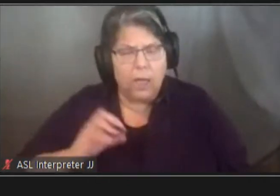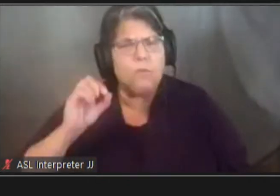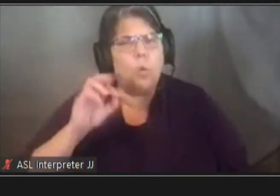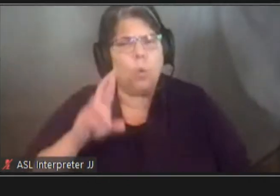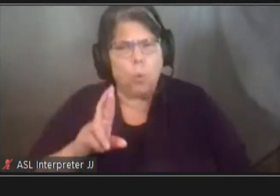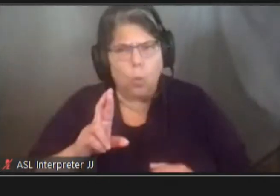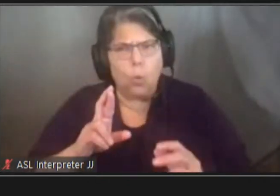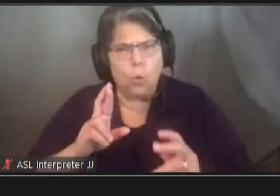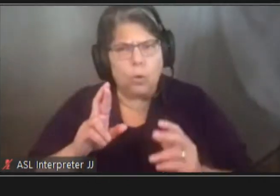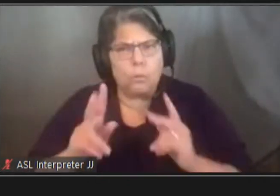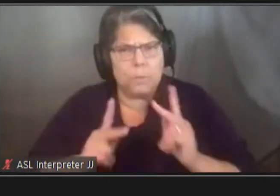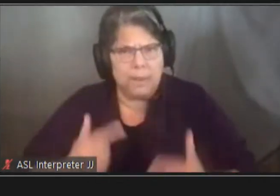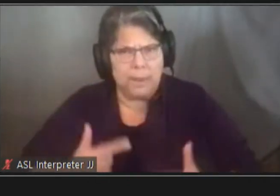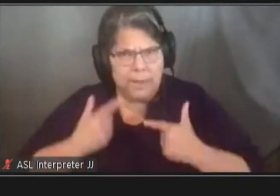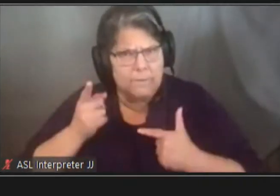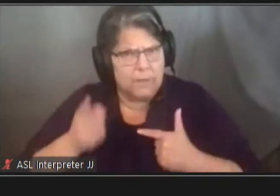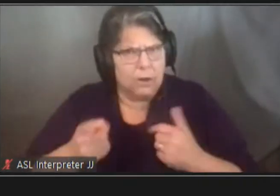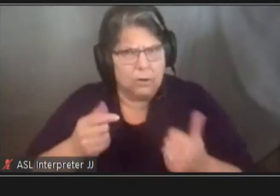people living there?